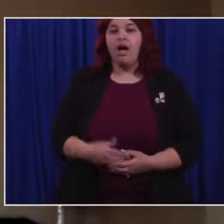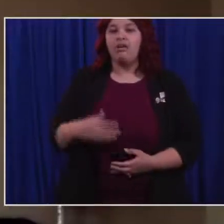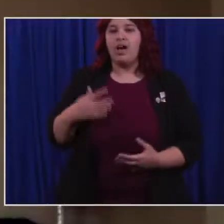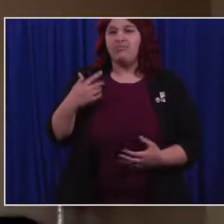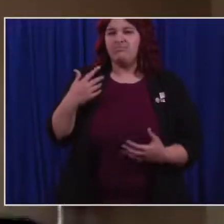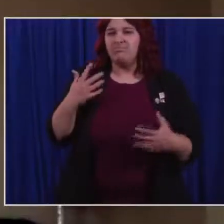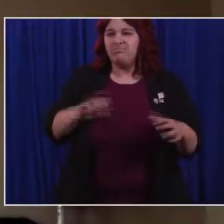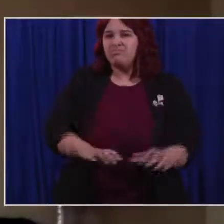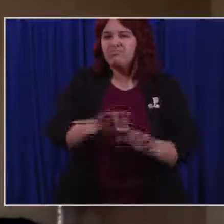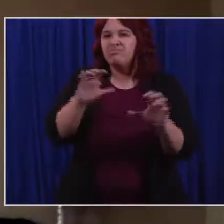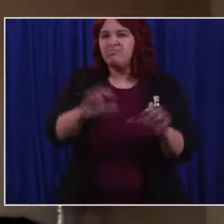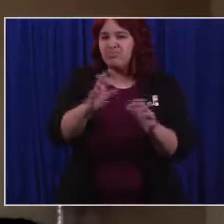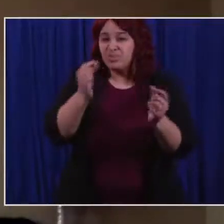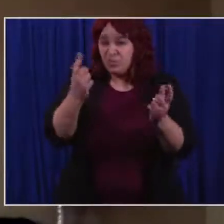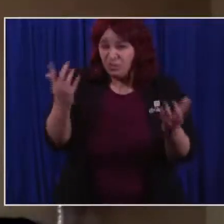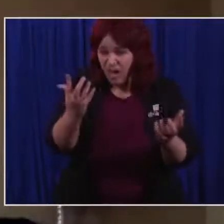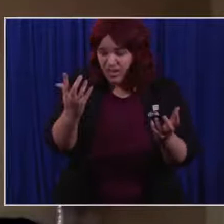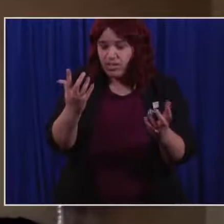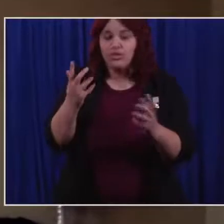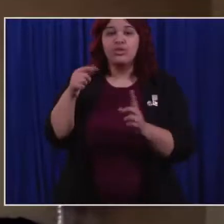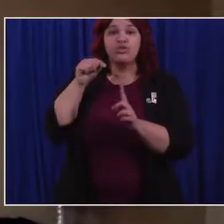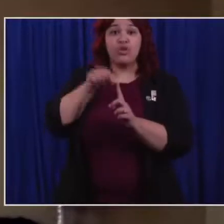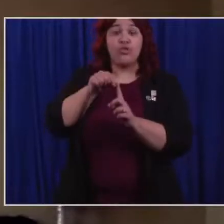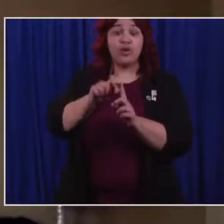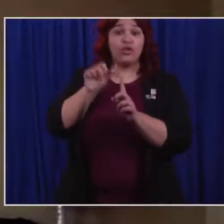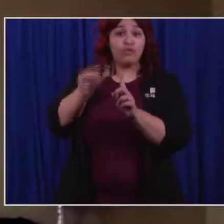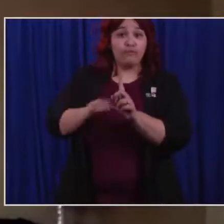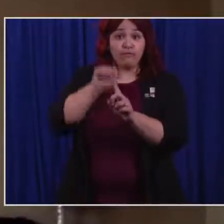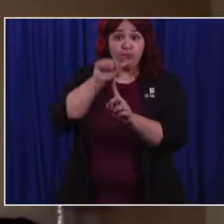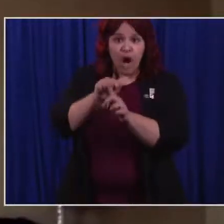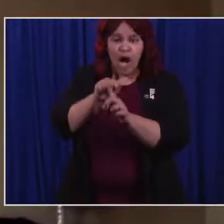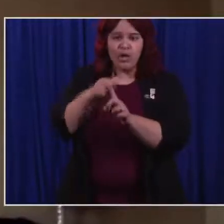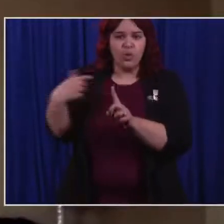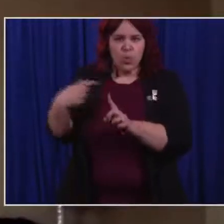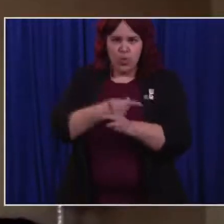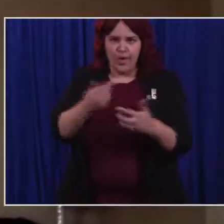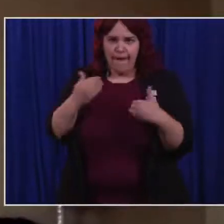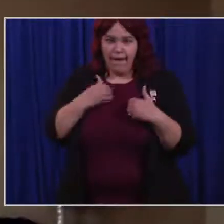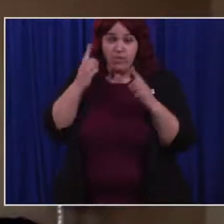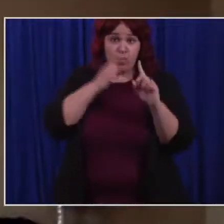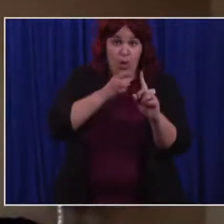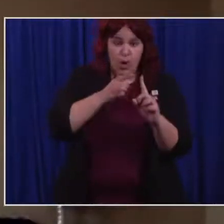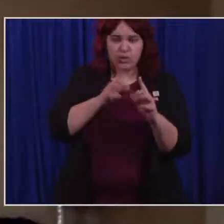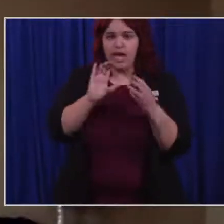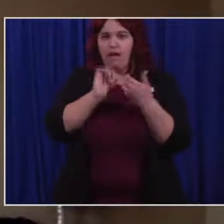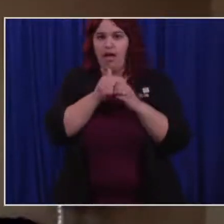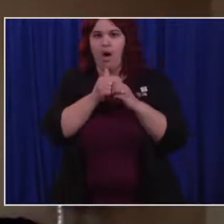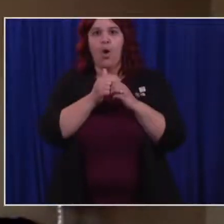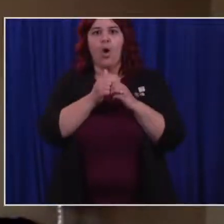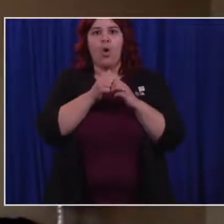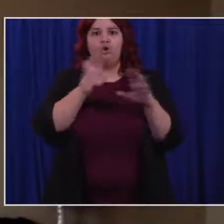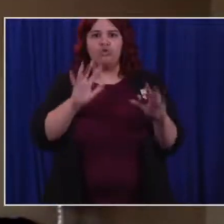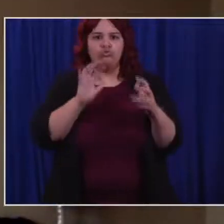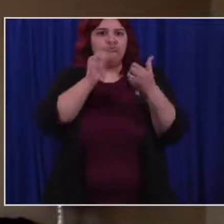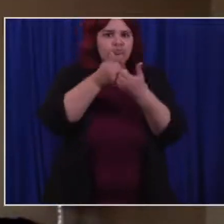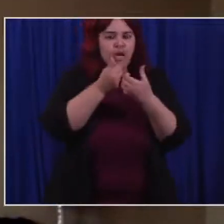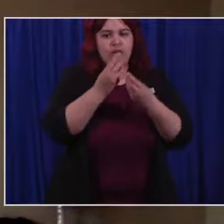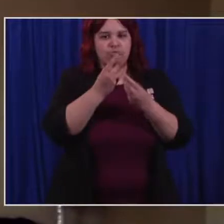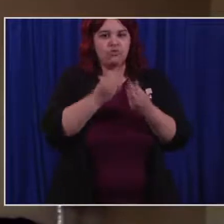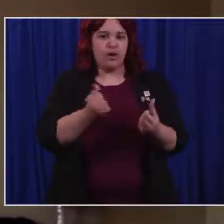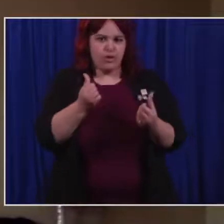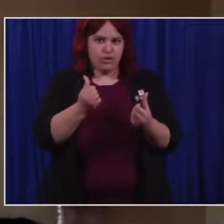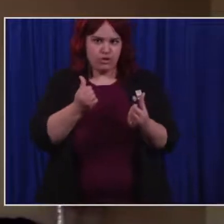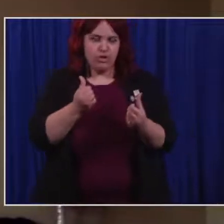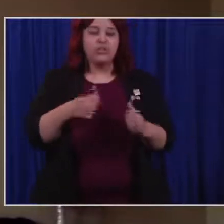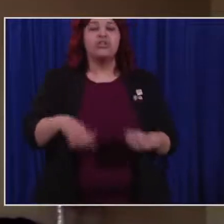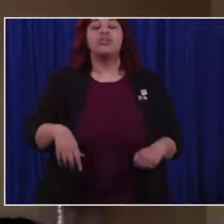definitely is on the fraud space, we've taken specific actions to engage with the right types of partners. They've actually